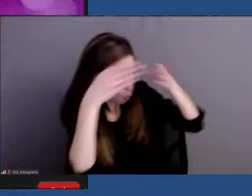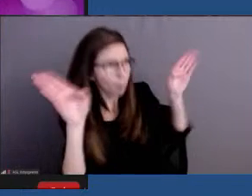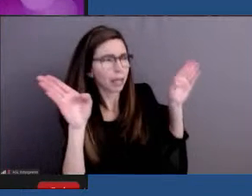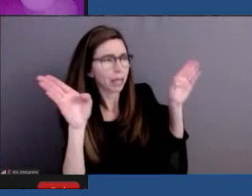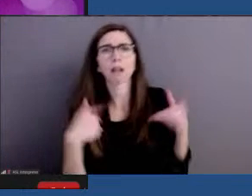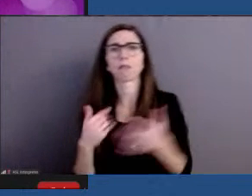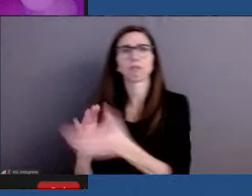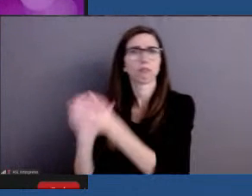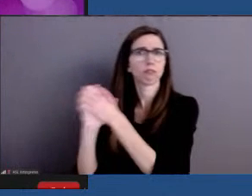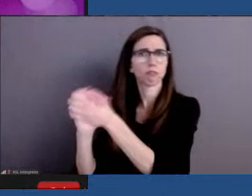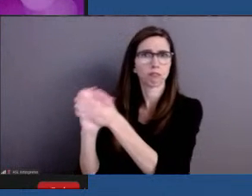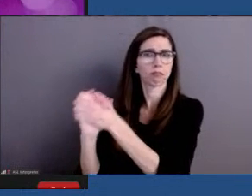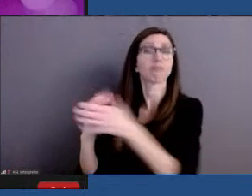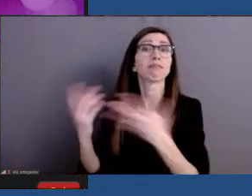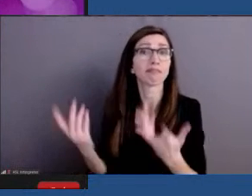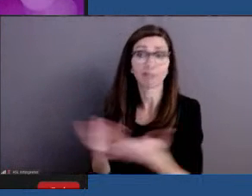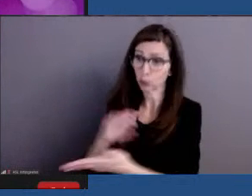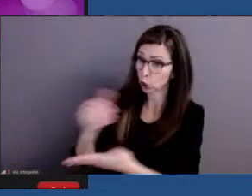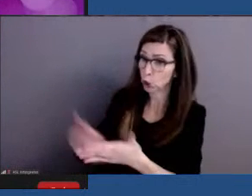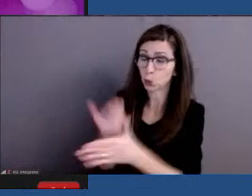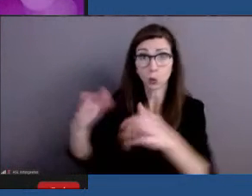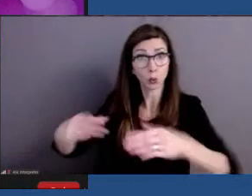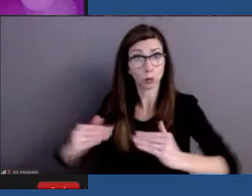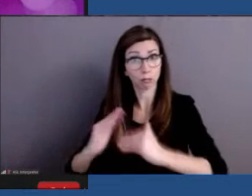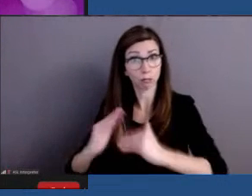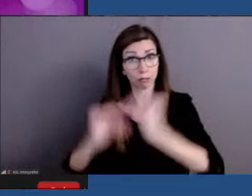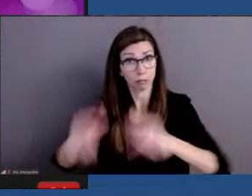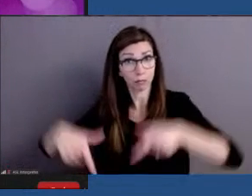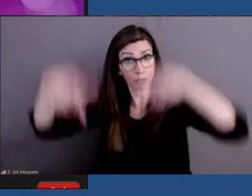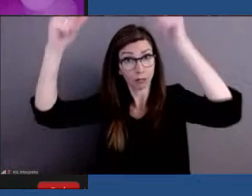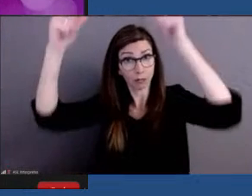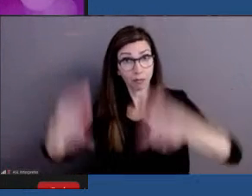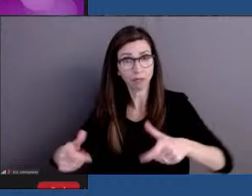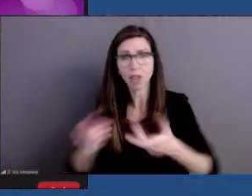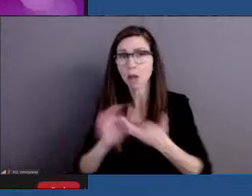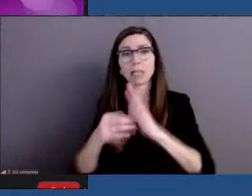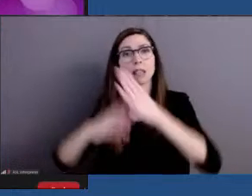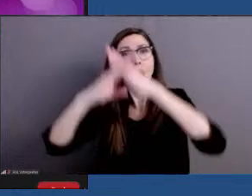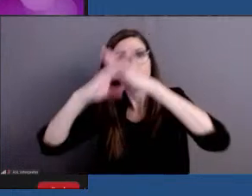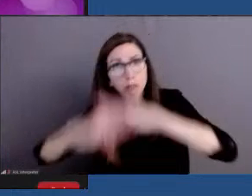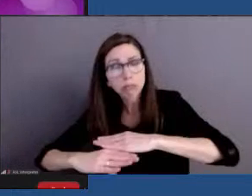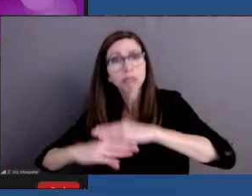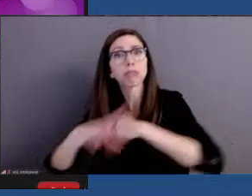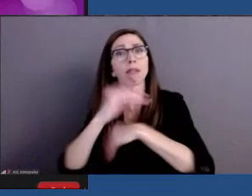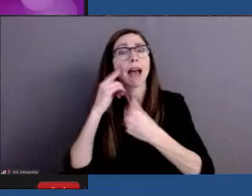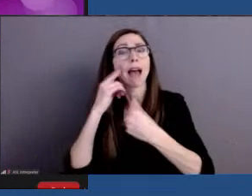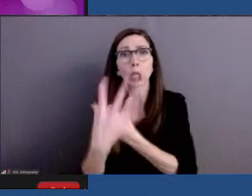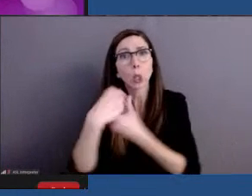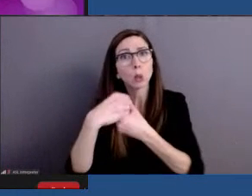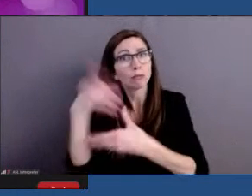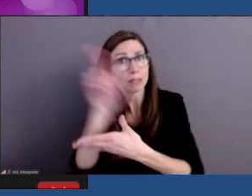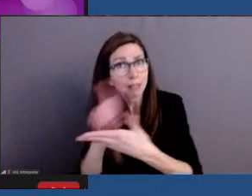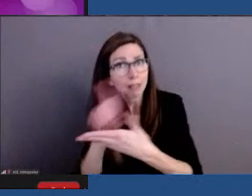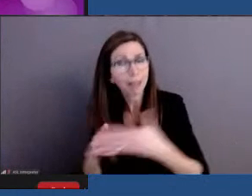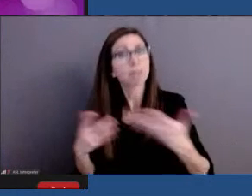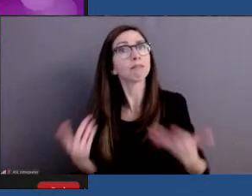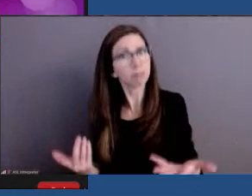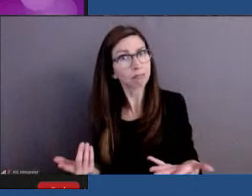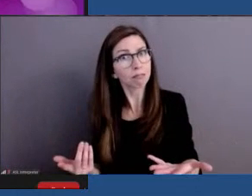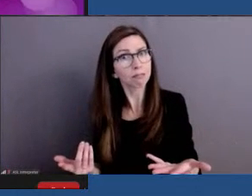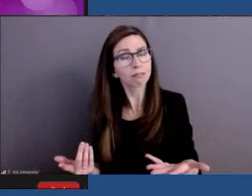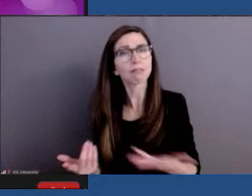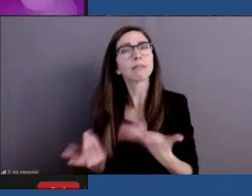This new facility will be an innovation in barrier-free and disability-inclusive design. It is going to be made a